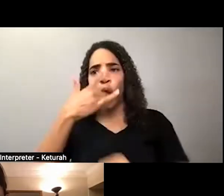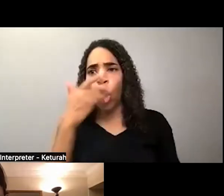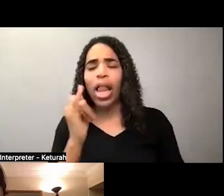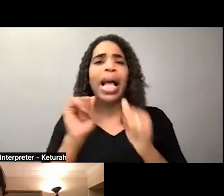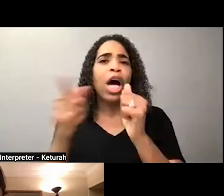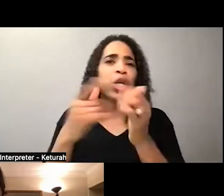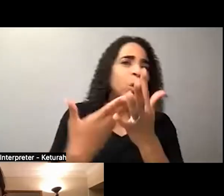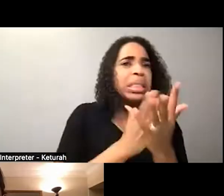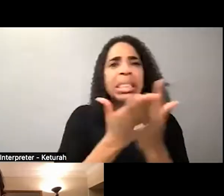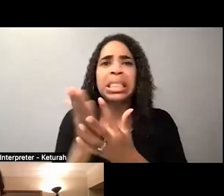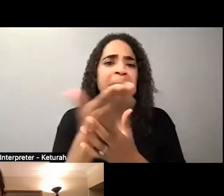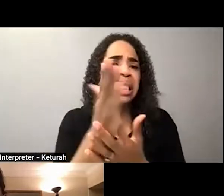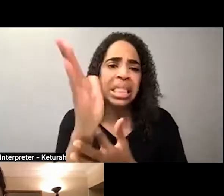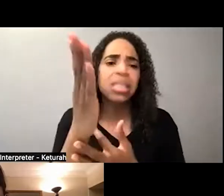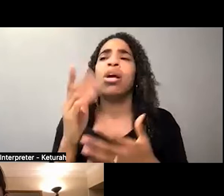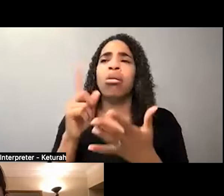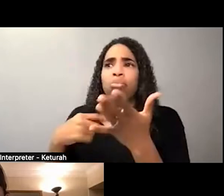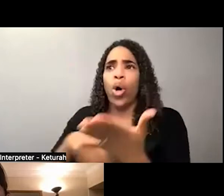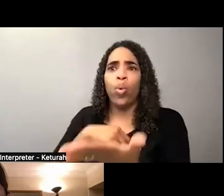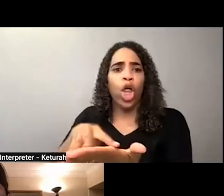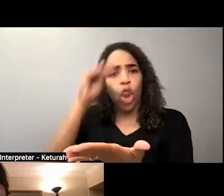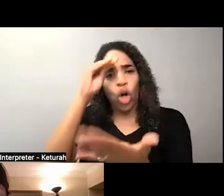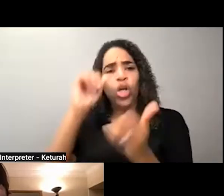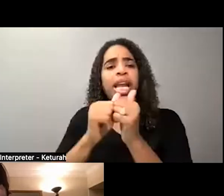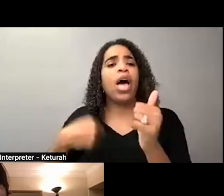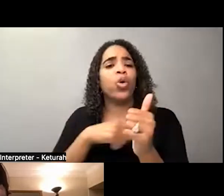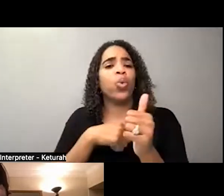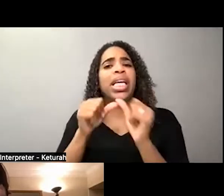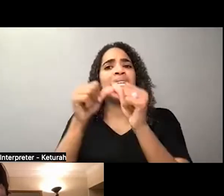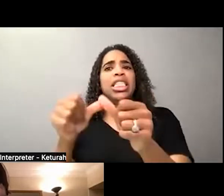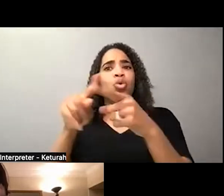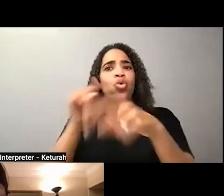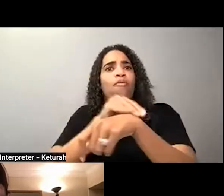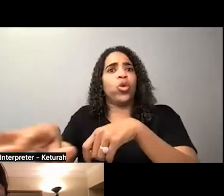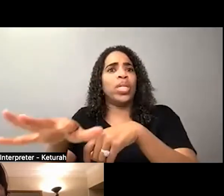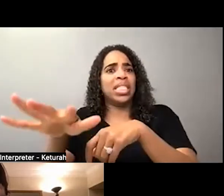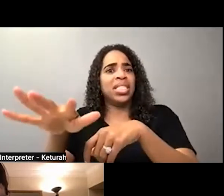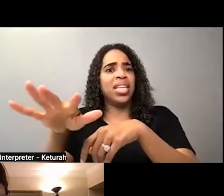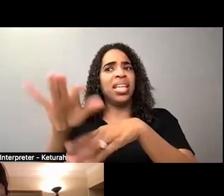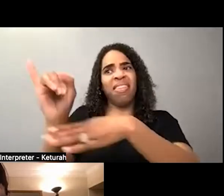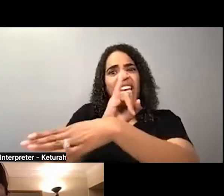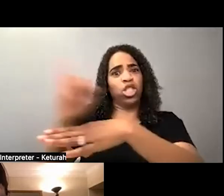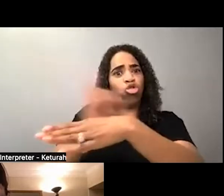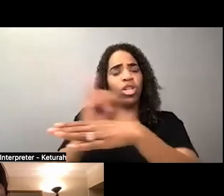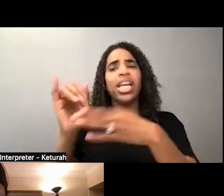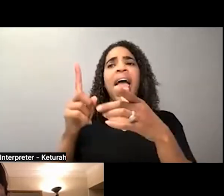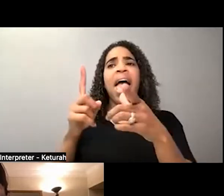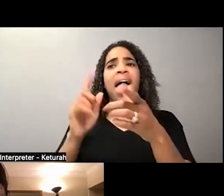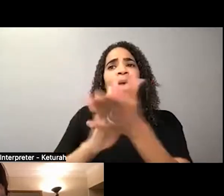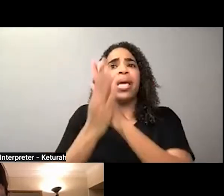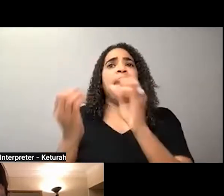we glean from that, and how can we continue to shape the industry around them to be more accommodating and supportive.